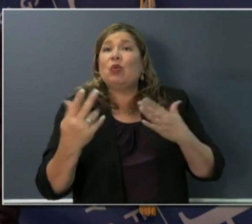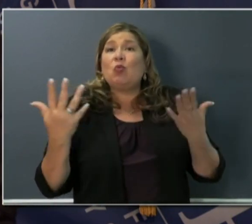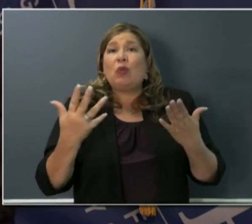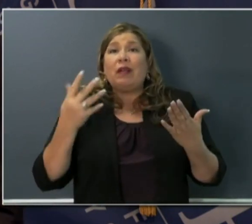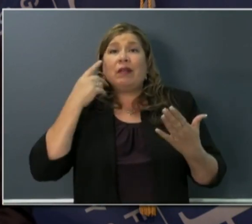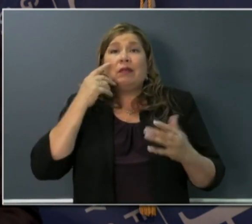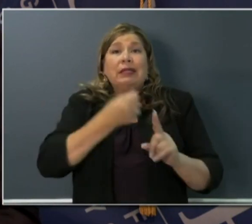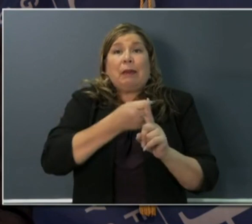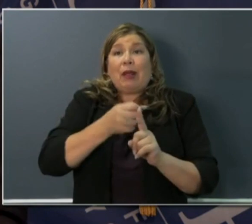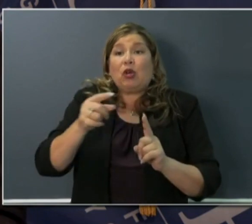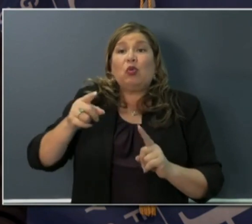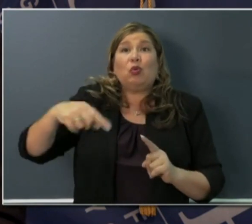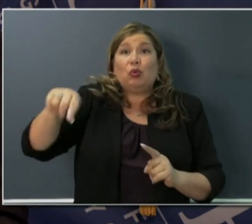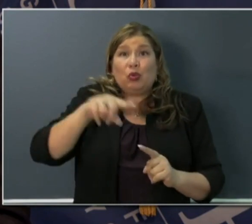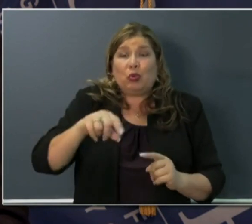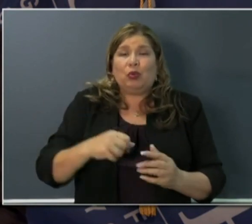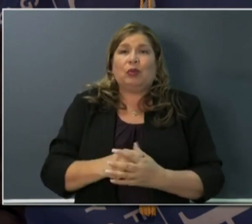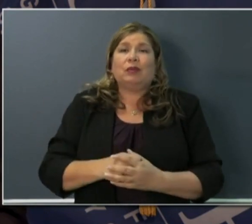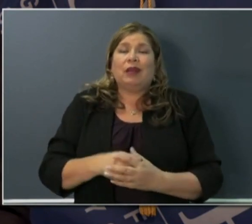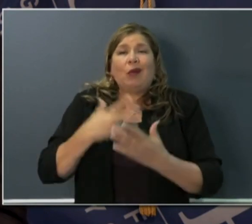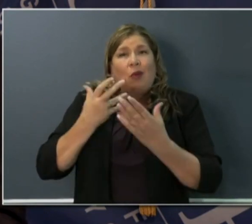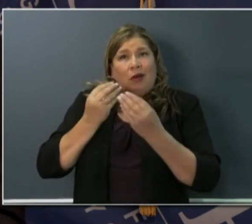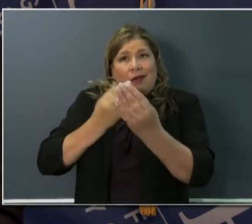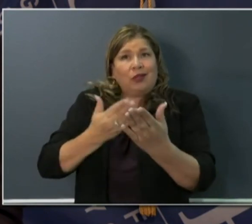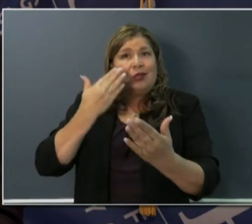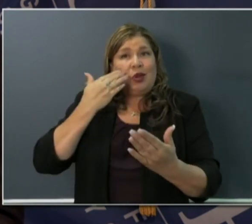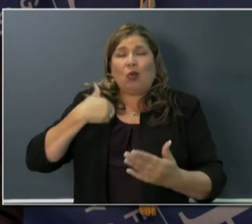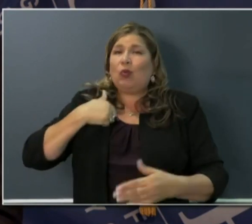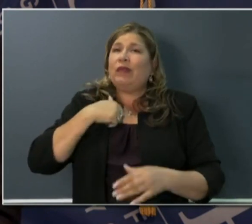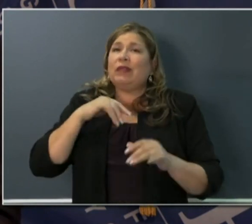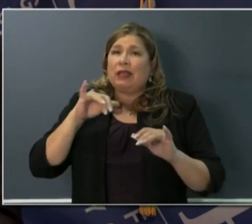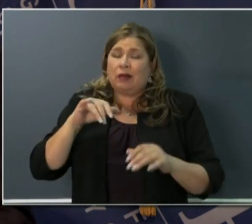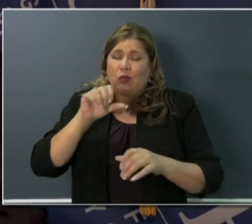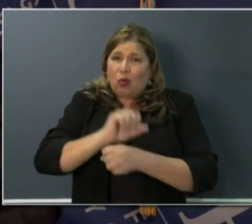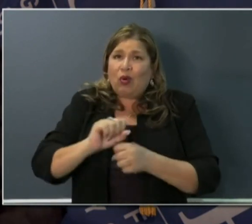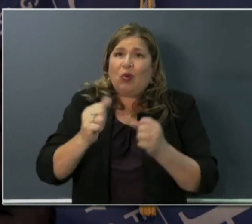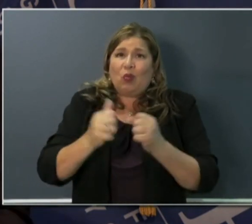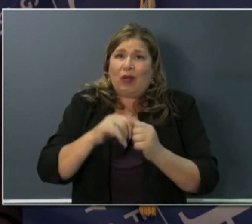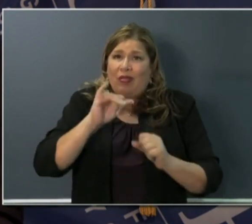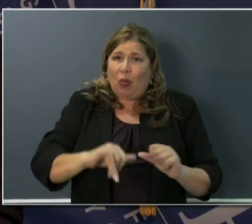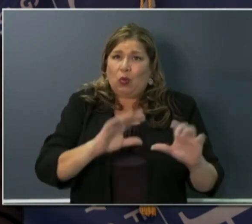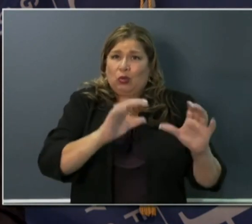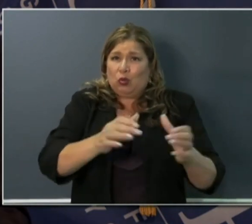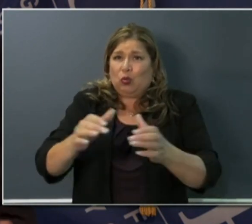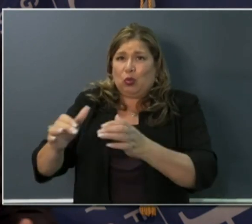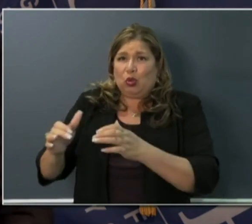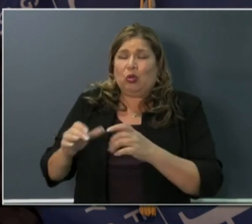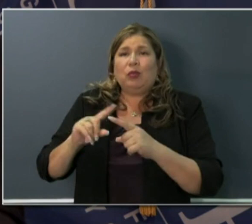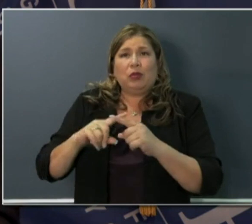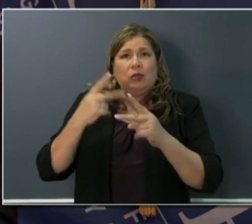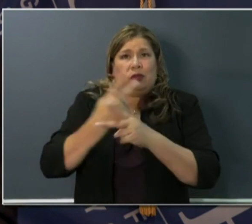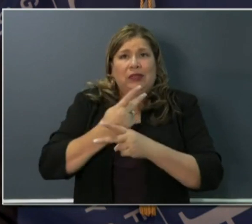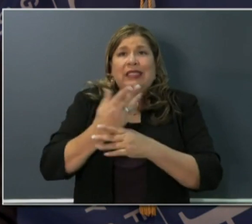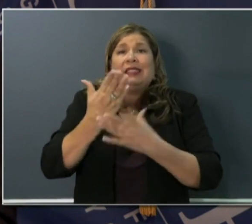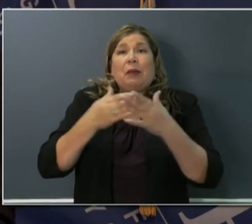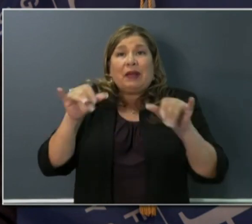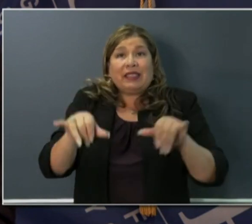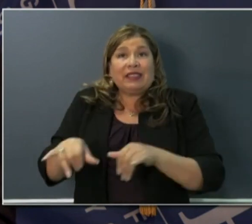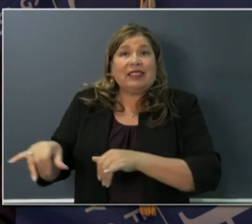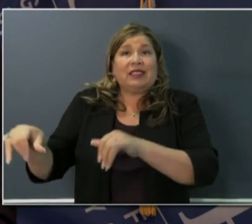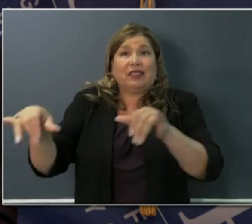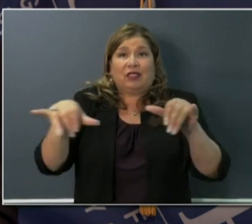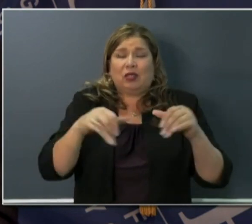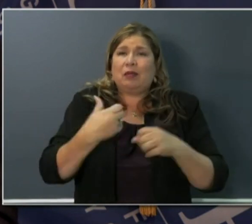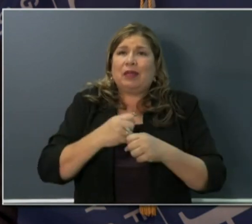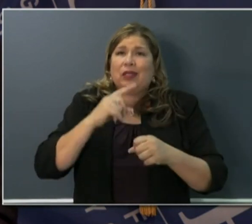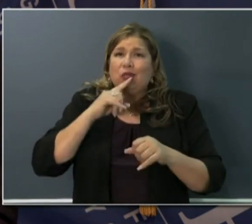you. And know in real time, we are also working with those same institutions to socialize some continuity and some